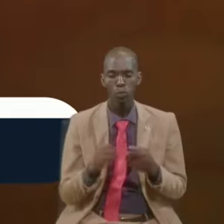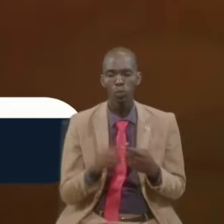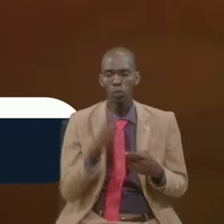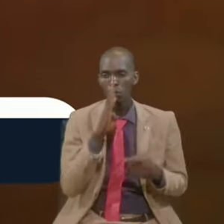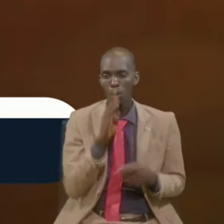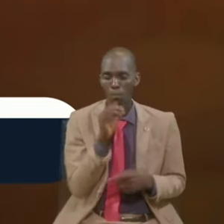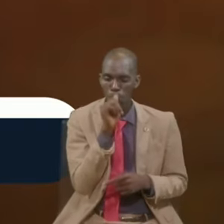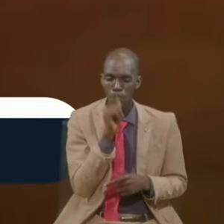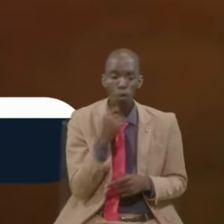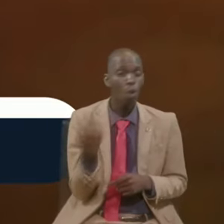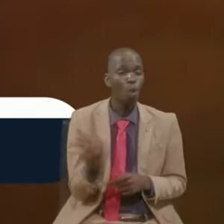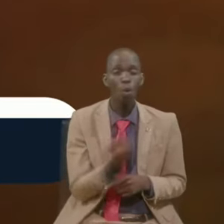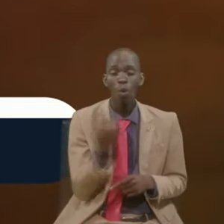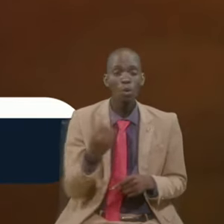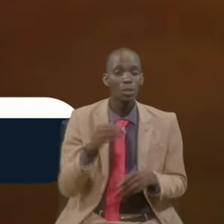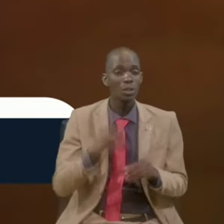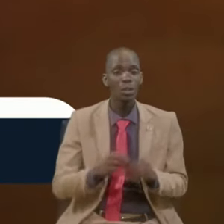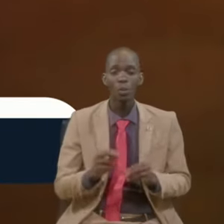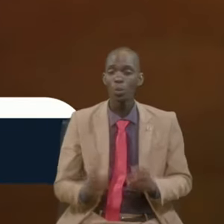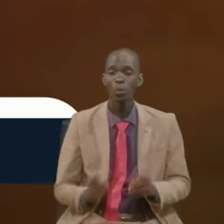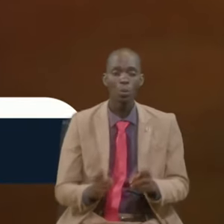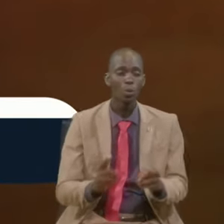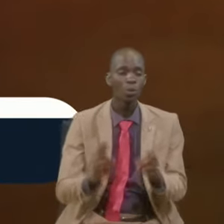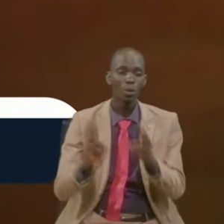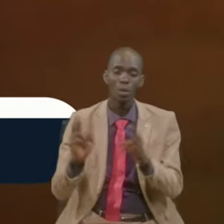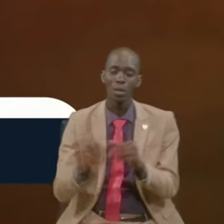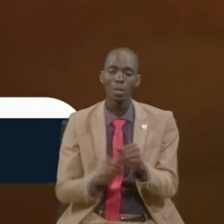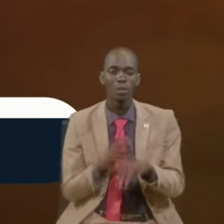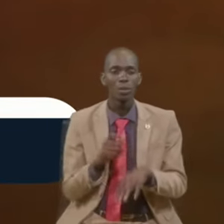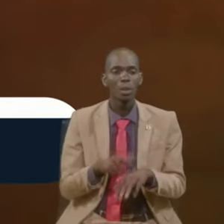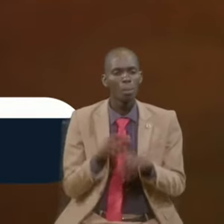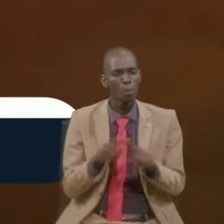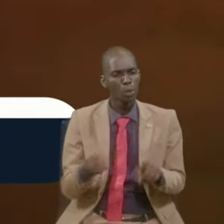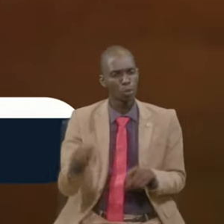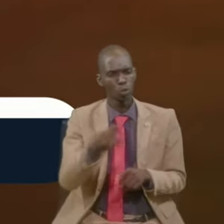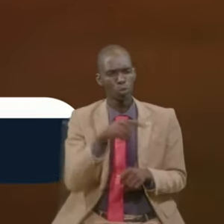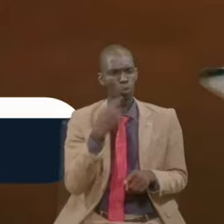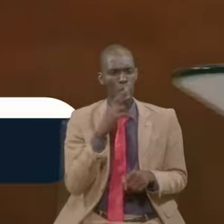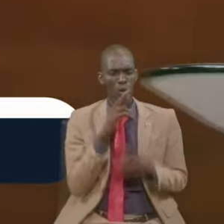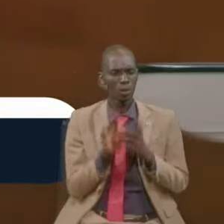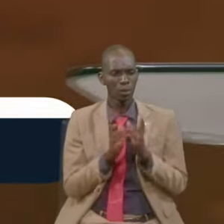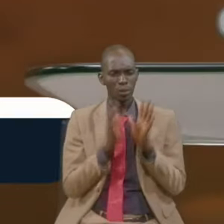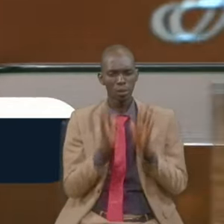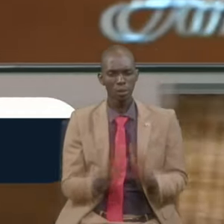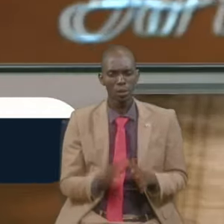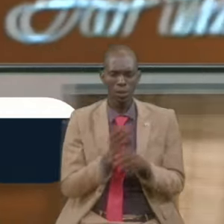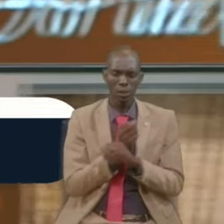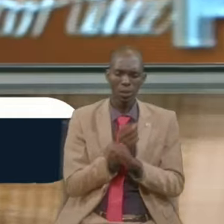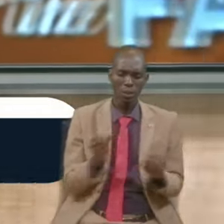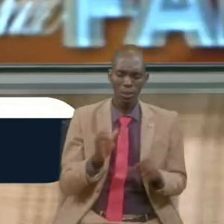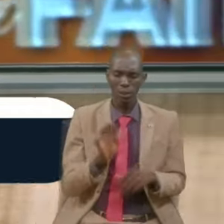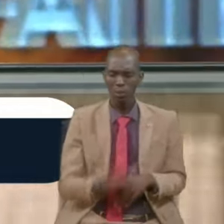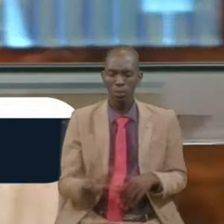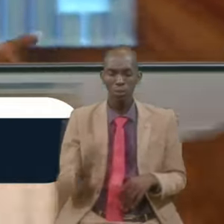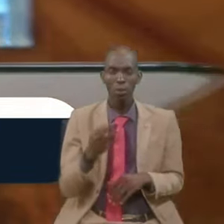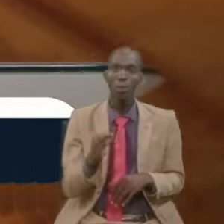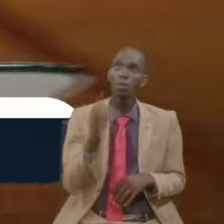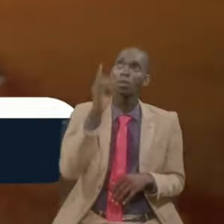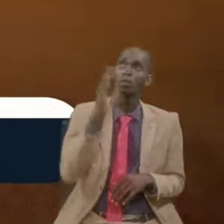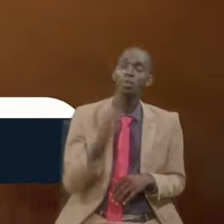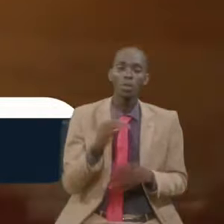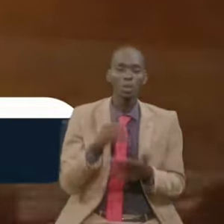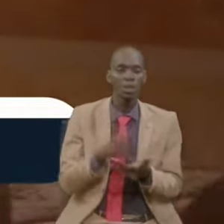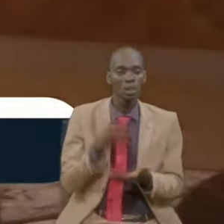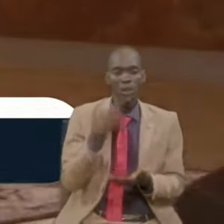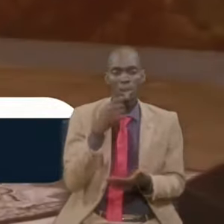in a hurry. But those who are brethren, those who are born again, those who are children of God, it